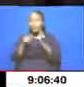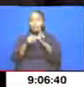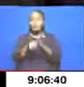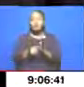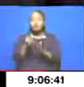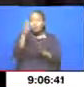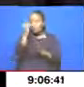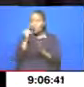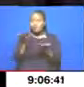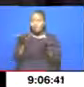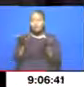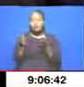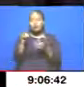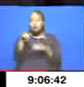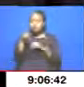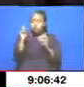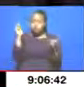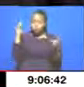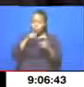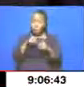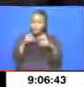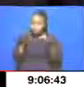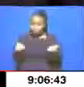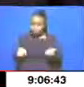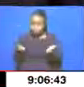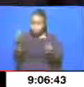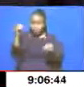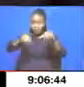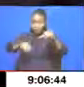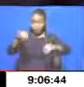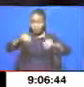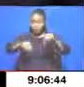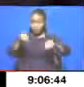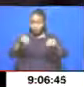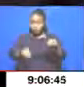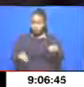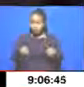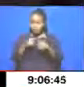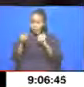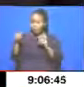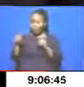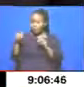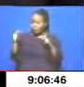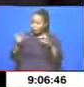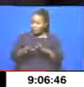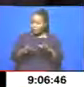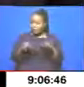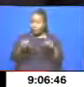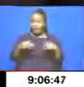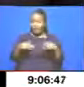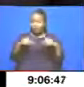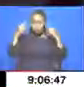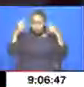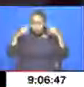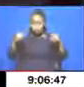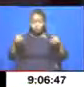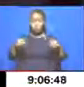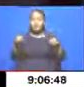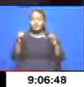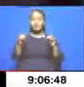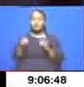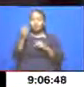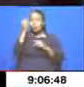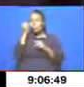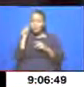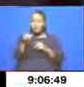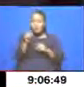Because yours is for purposes of election. But for party is for posterity. Because it identify as